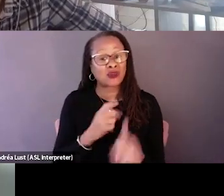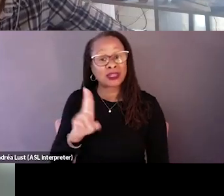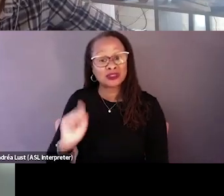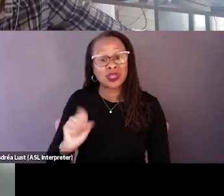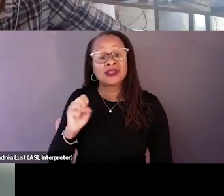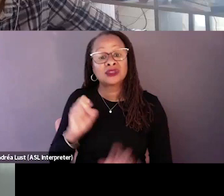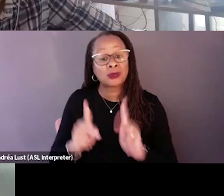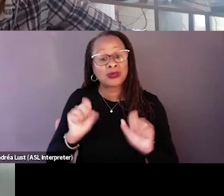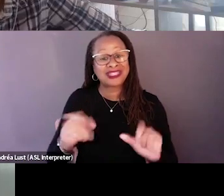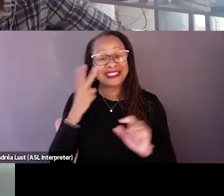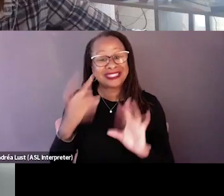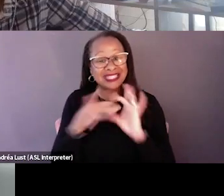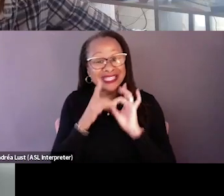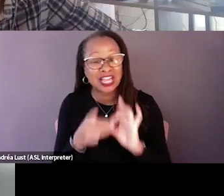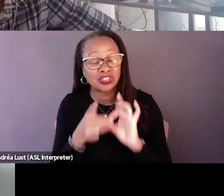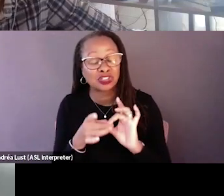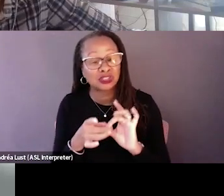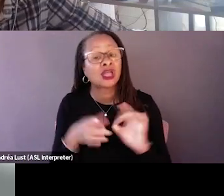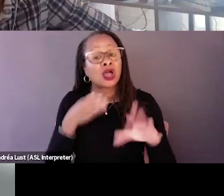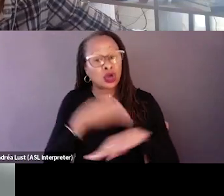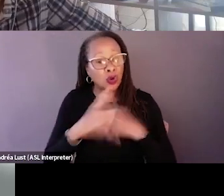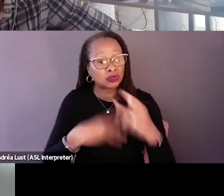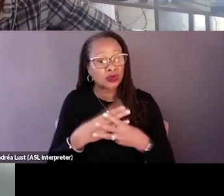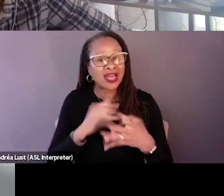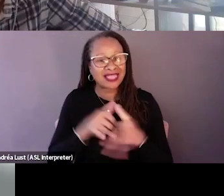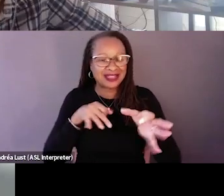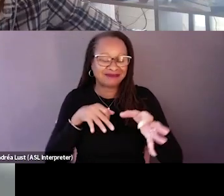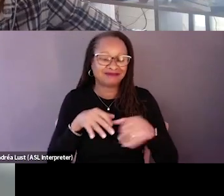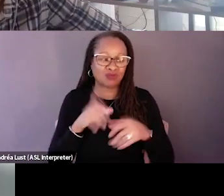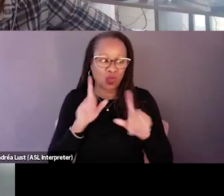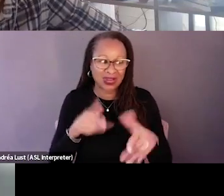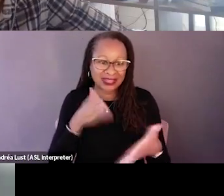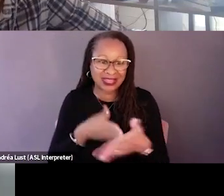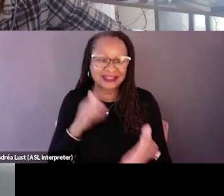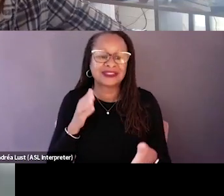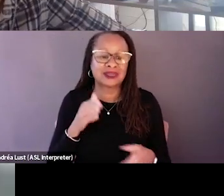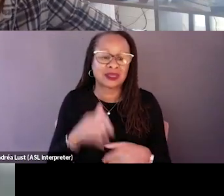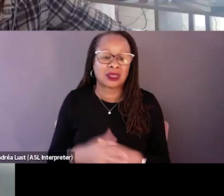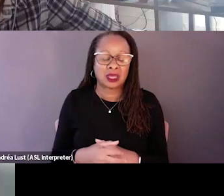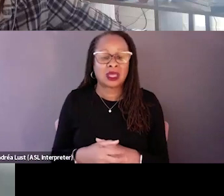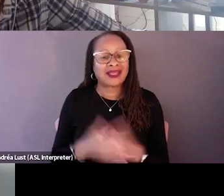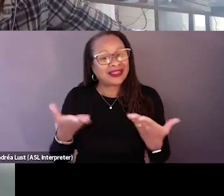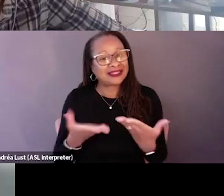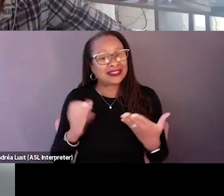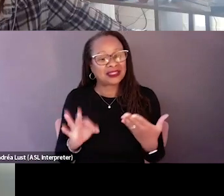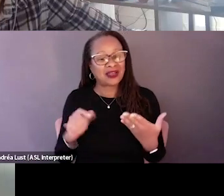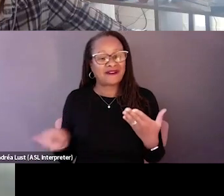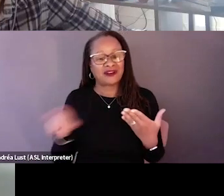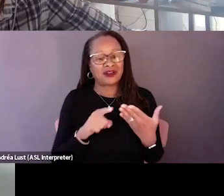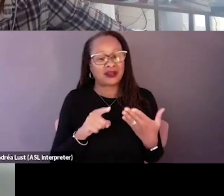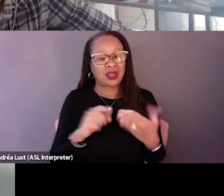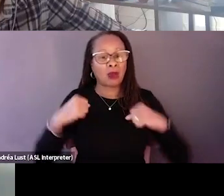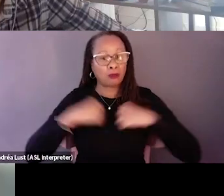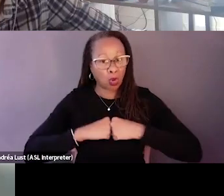could see the connections that kind Mm, of defied, you know, the existence of the